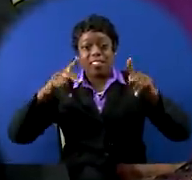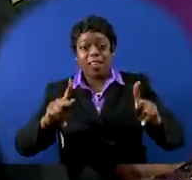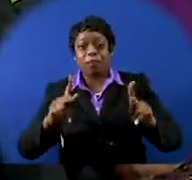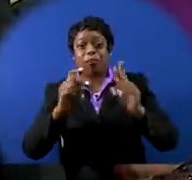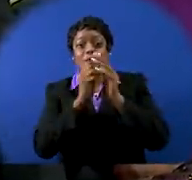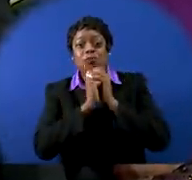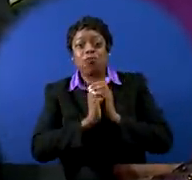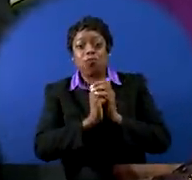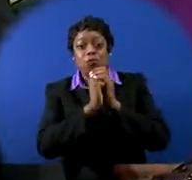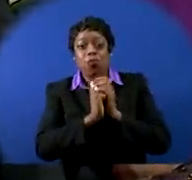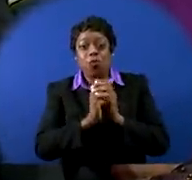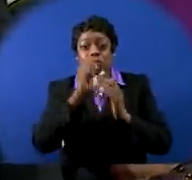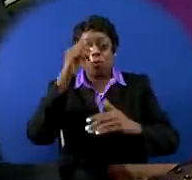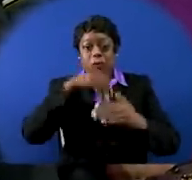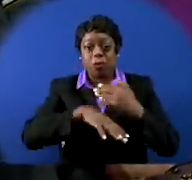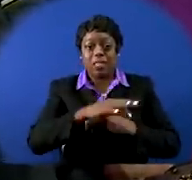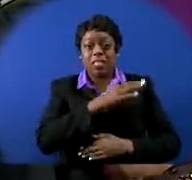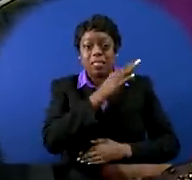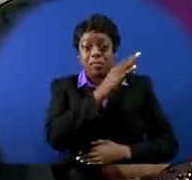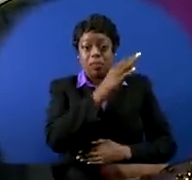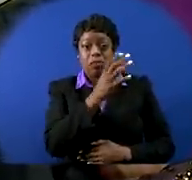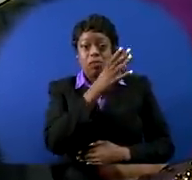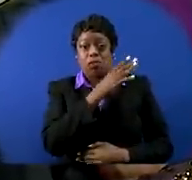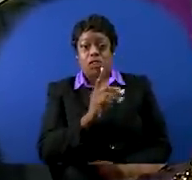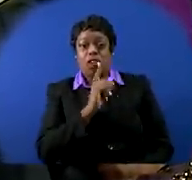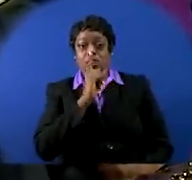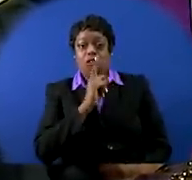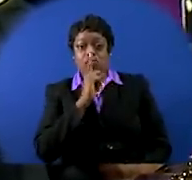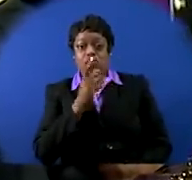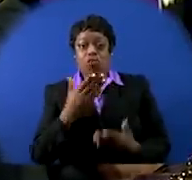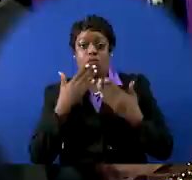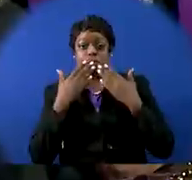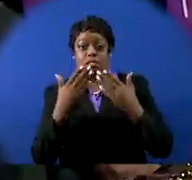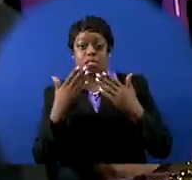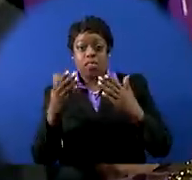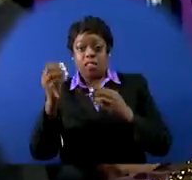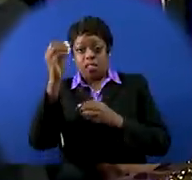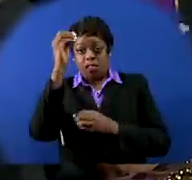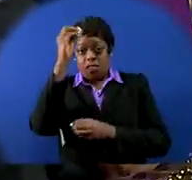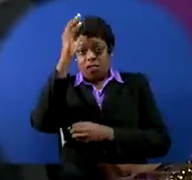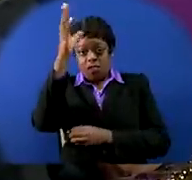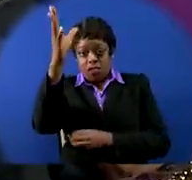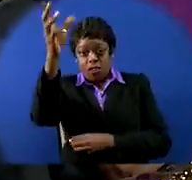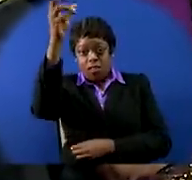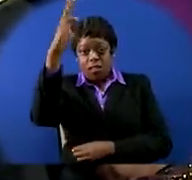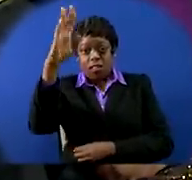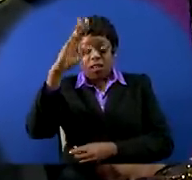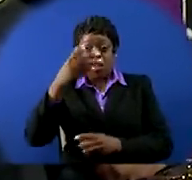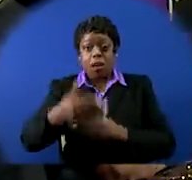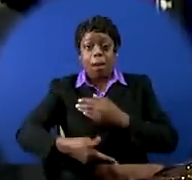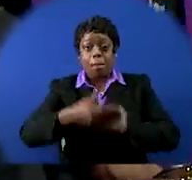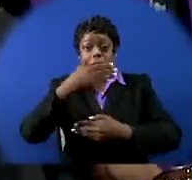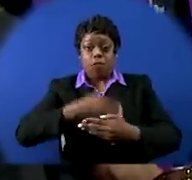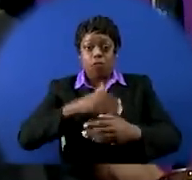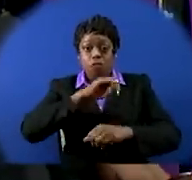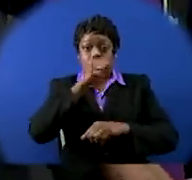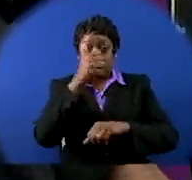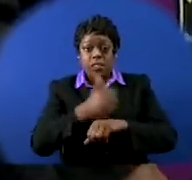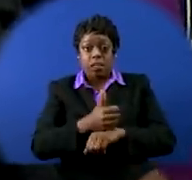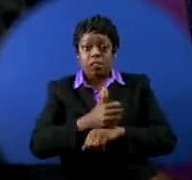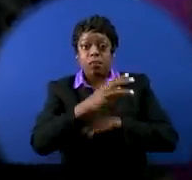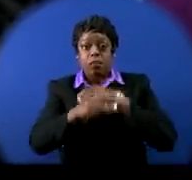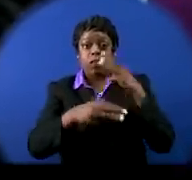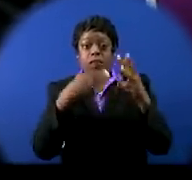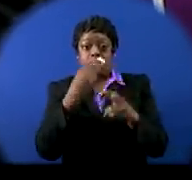worship you in spirit and in truth. We thank you, Father God, that before the foundations of the world, you were working it out for our